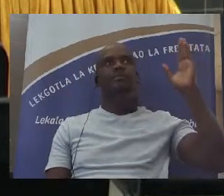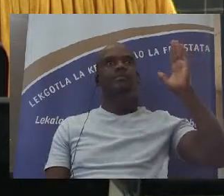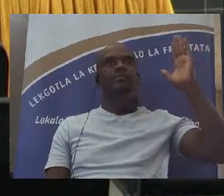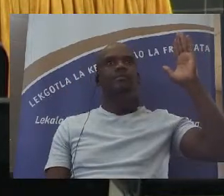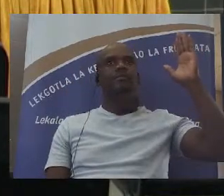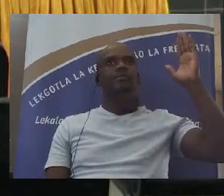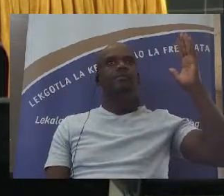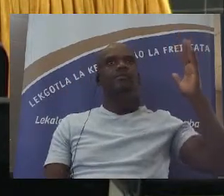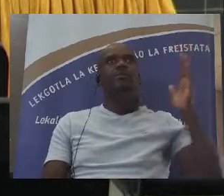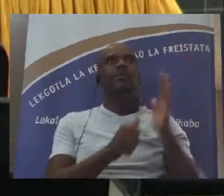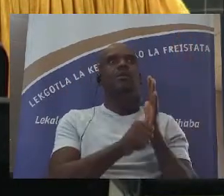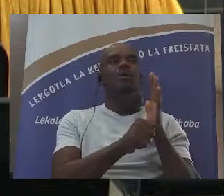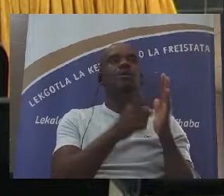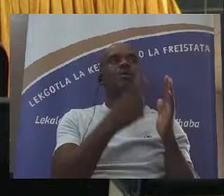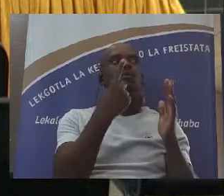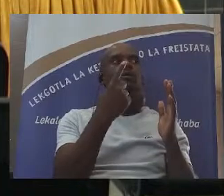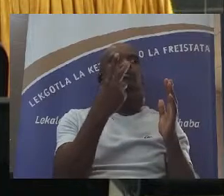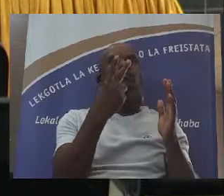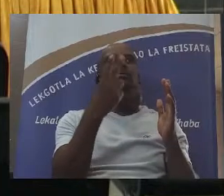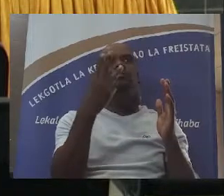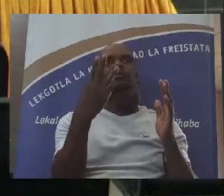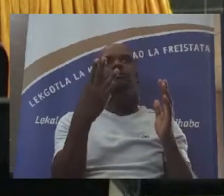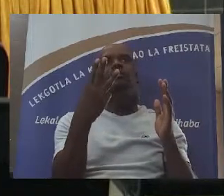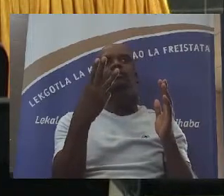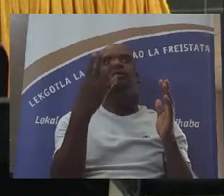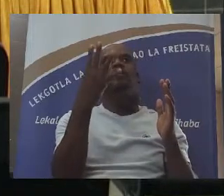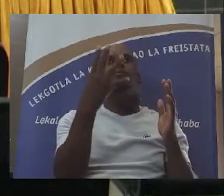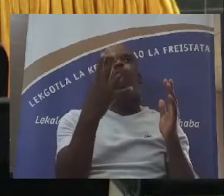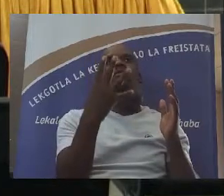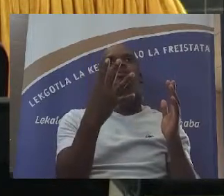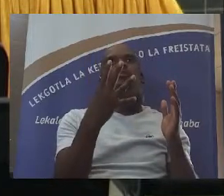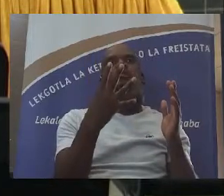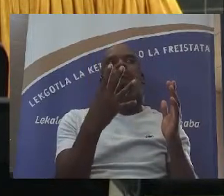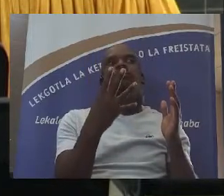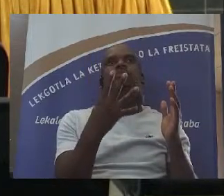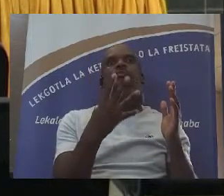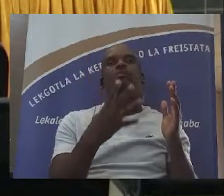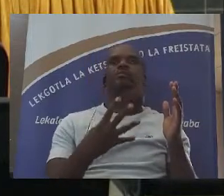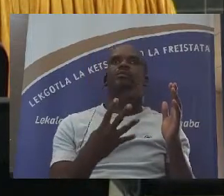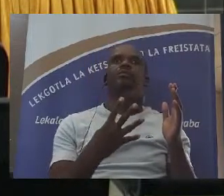1, 2, 3, 4.